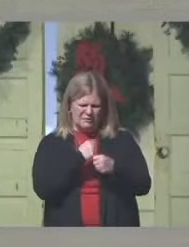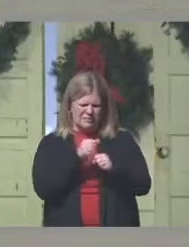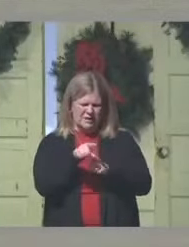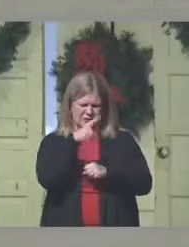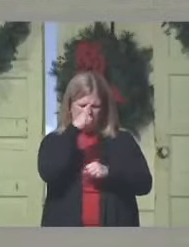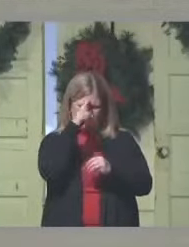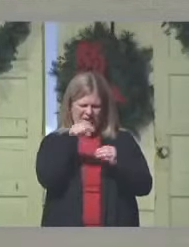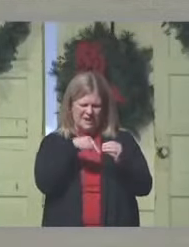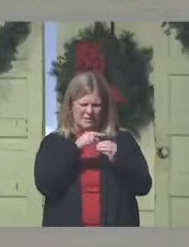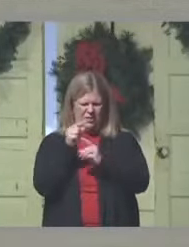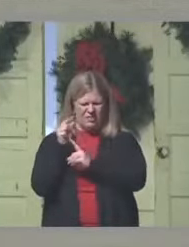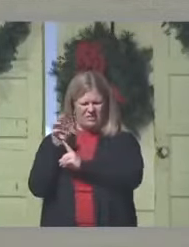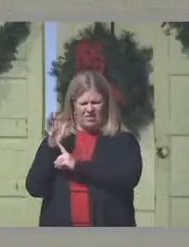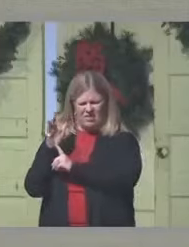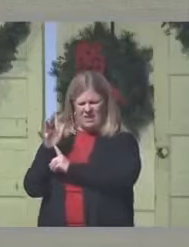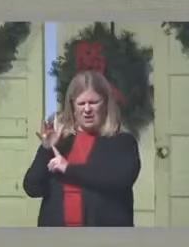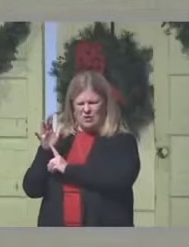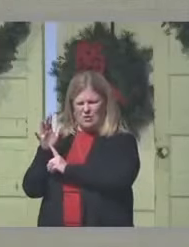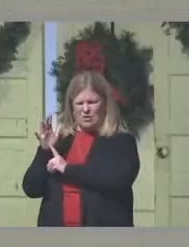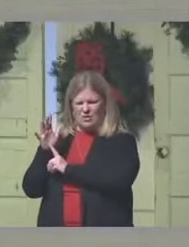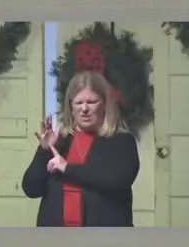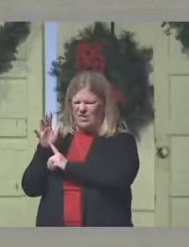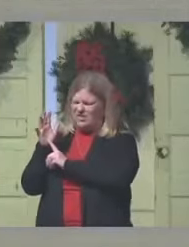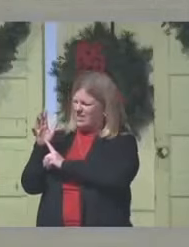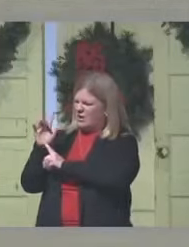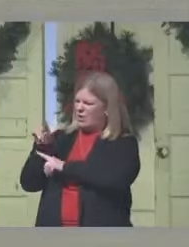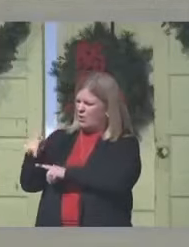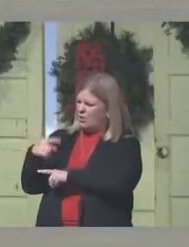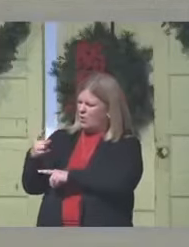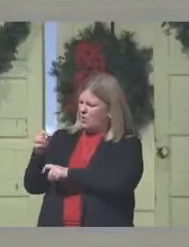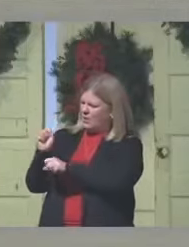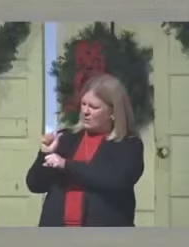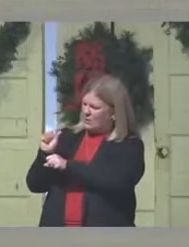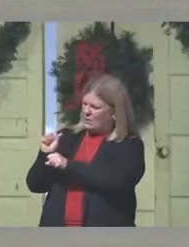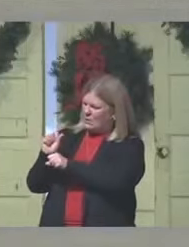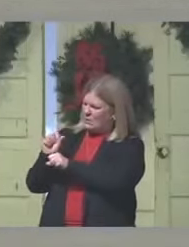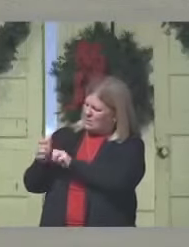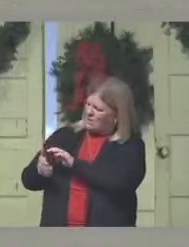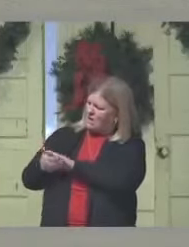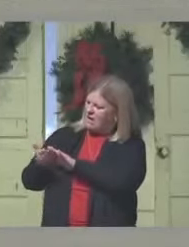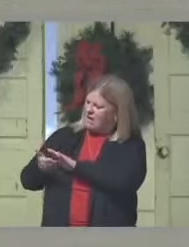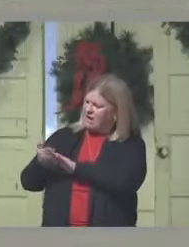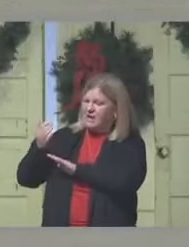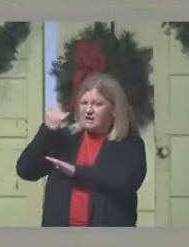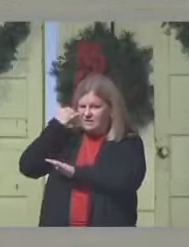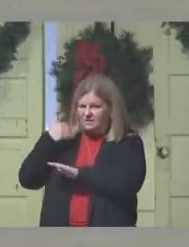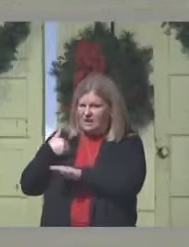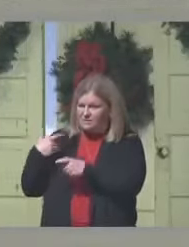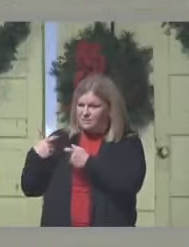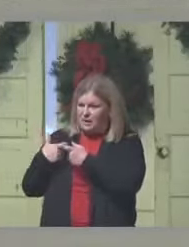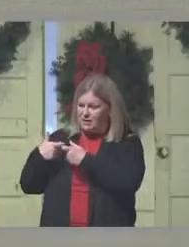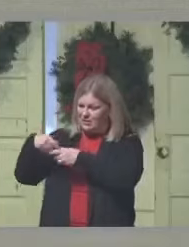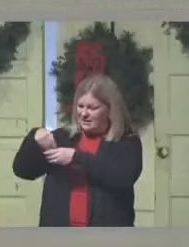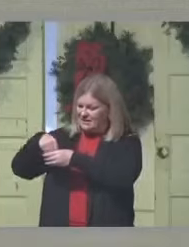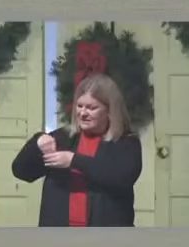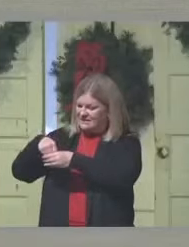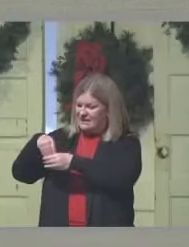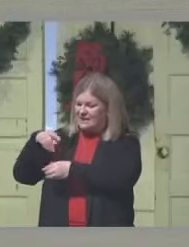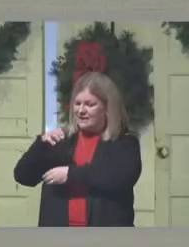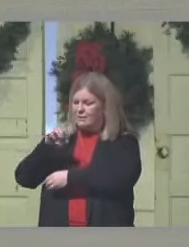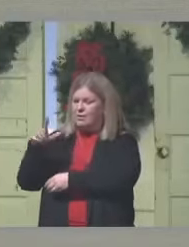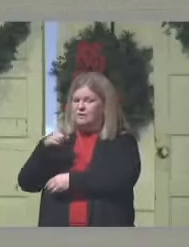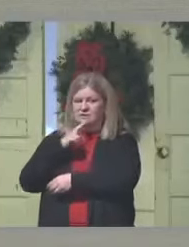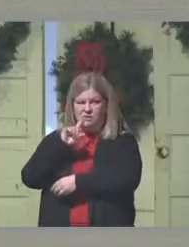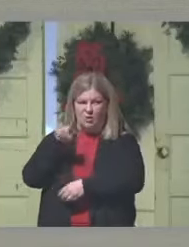the lesson of the lantern? Just as the lantern can only work empowered by the battery in the lantern, Paul says it's only by